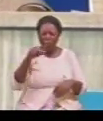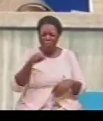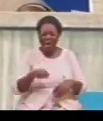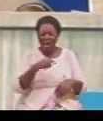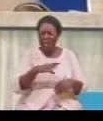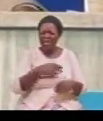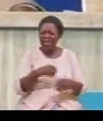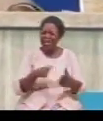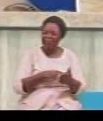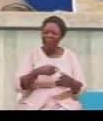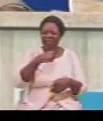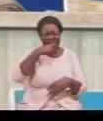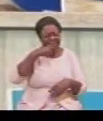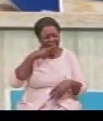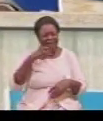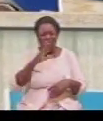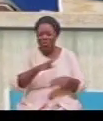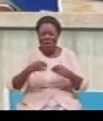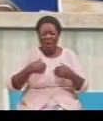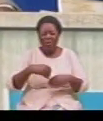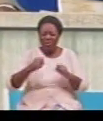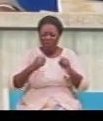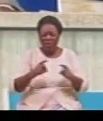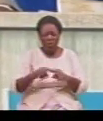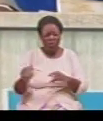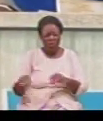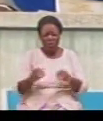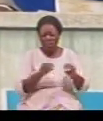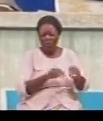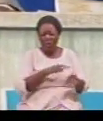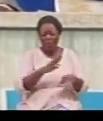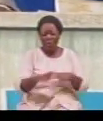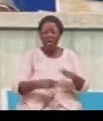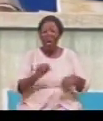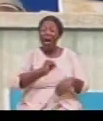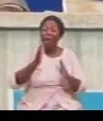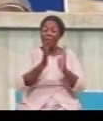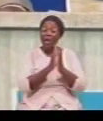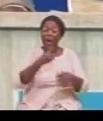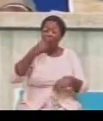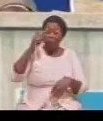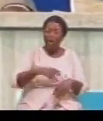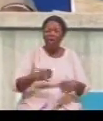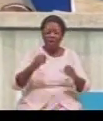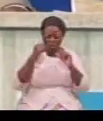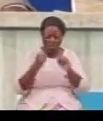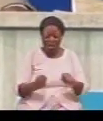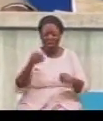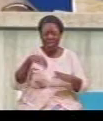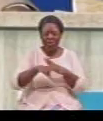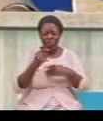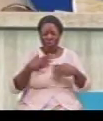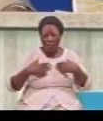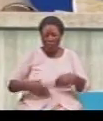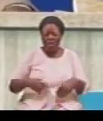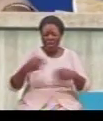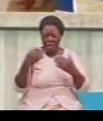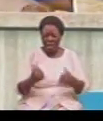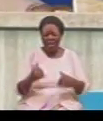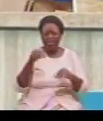withered, it has no strength to move. I pray, I command strength into your body